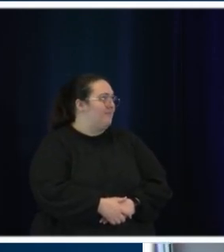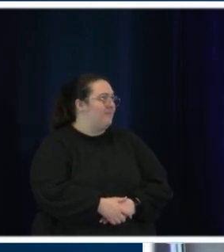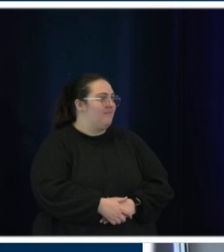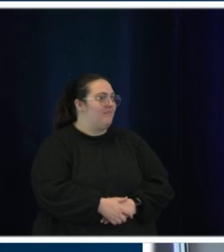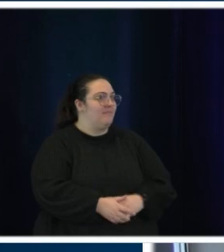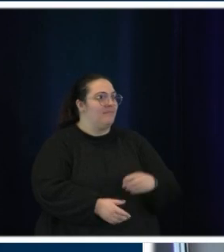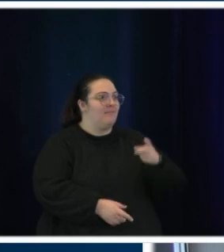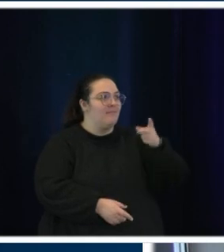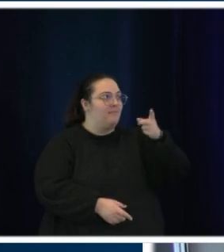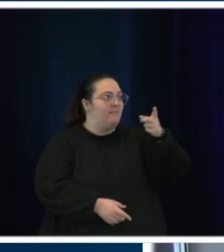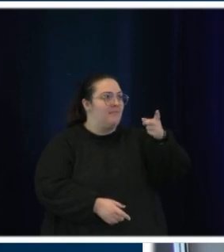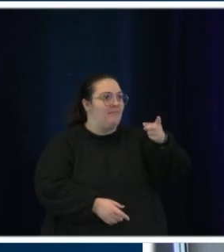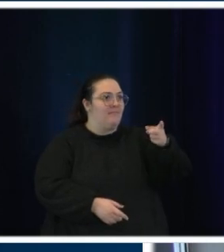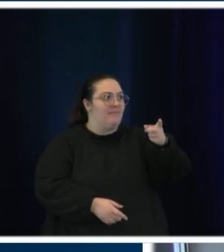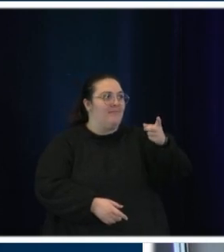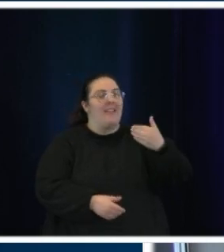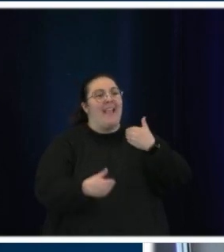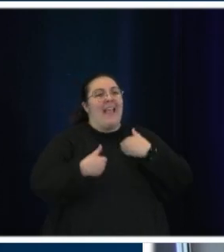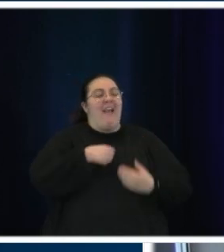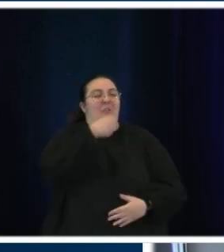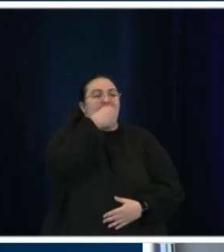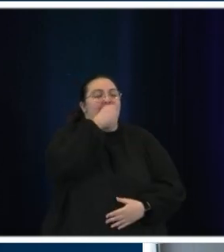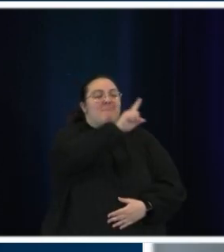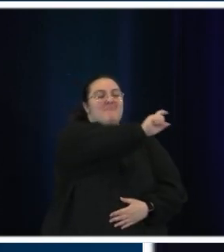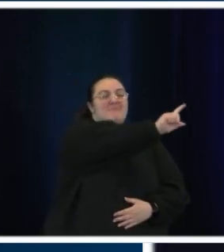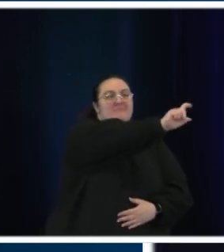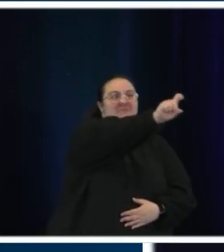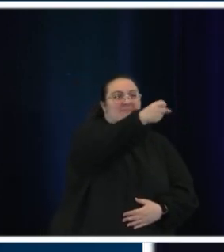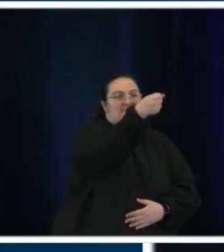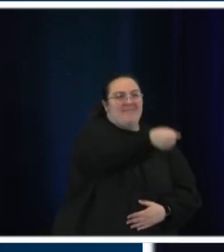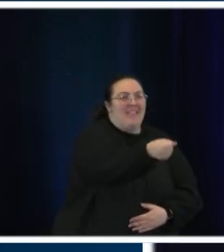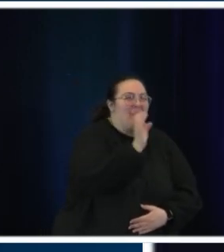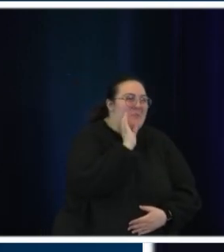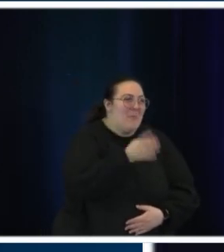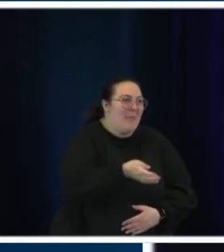A question over here. She's coming with the mic.